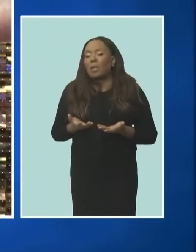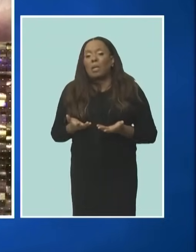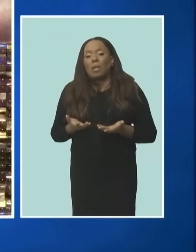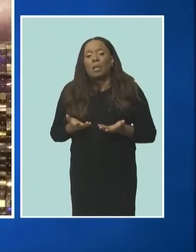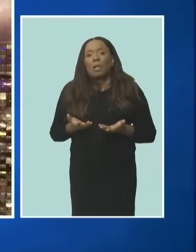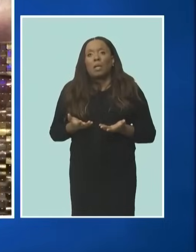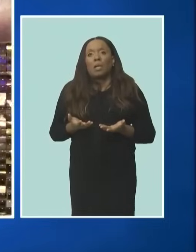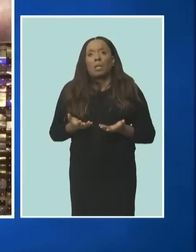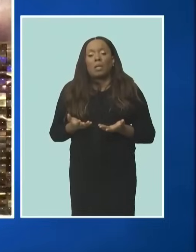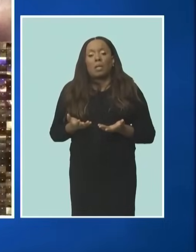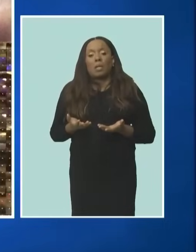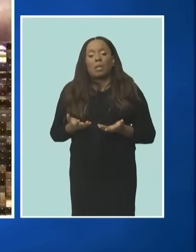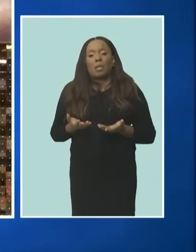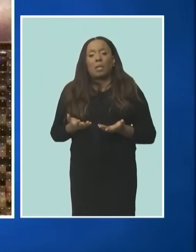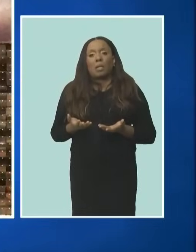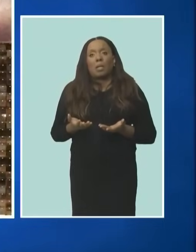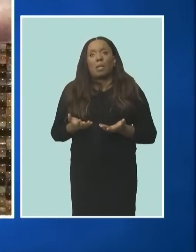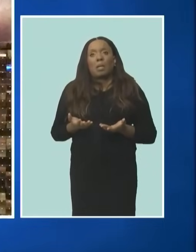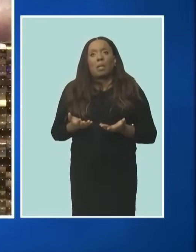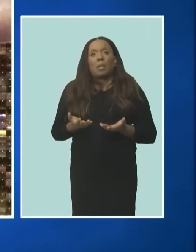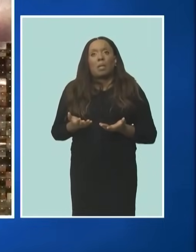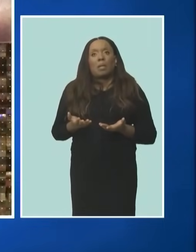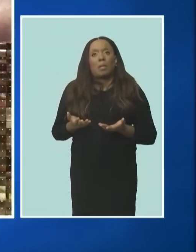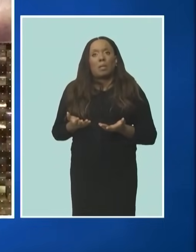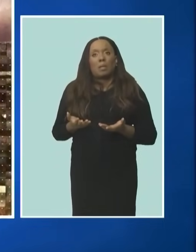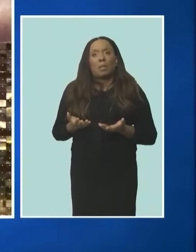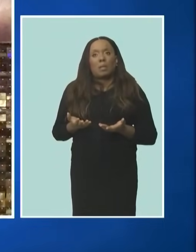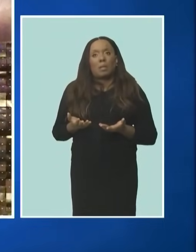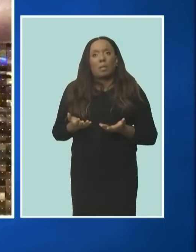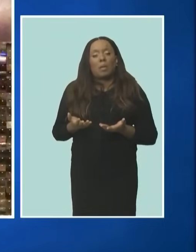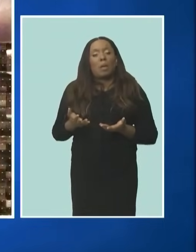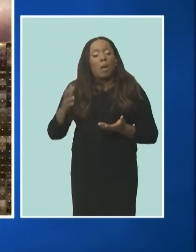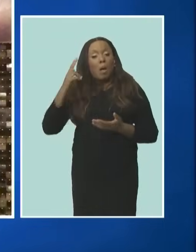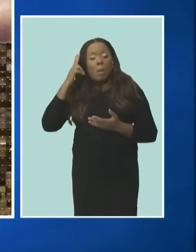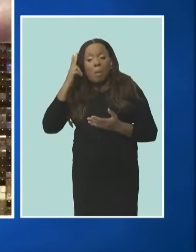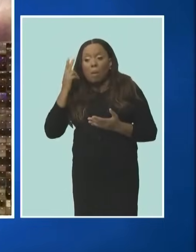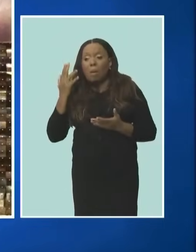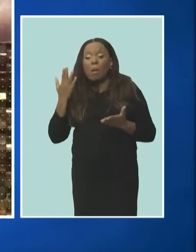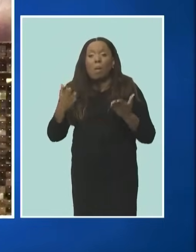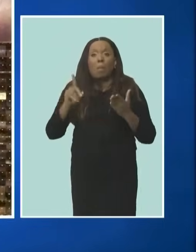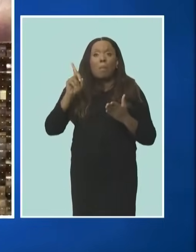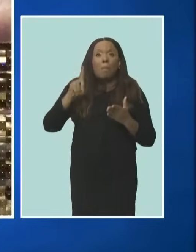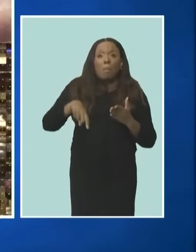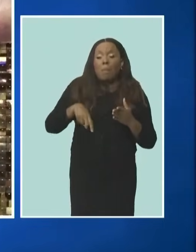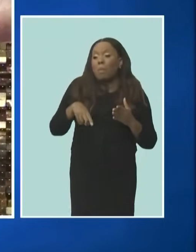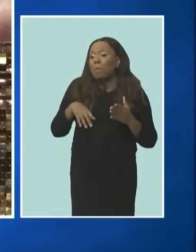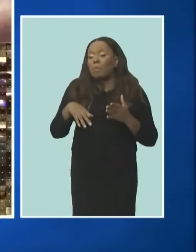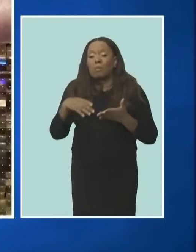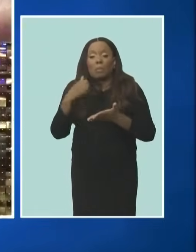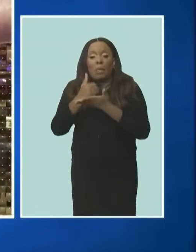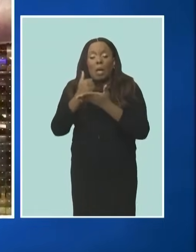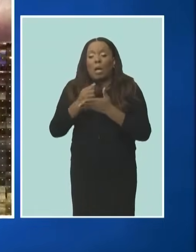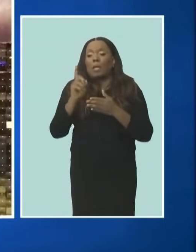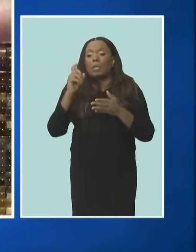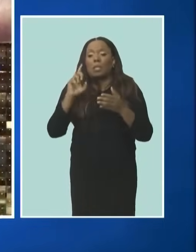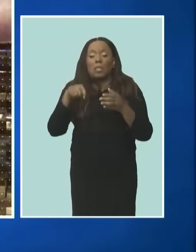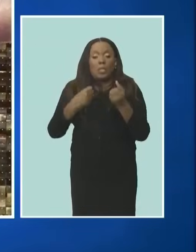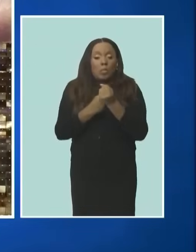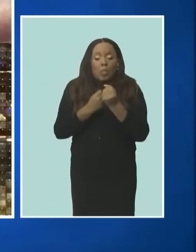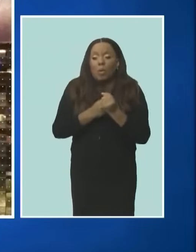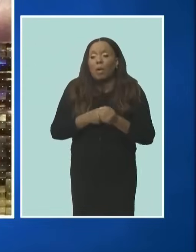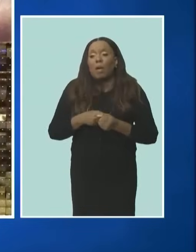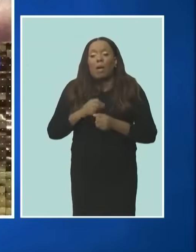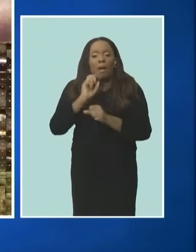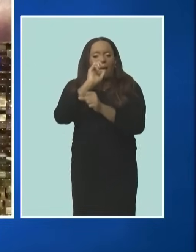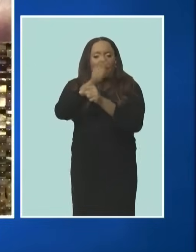can now save some money to hire some person to grow the community. A fisherman with a small